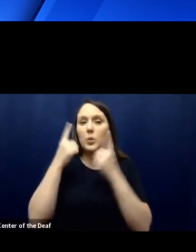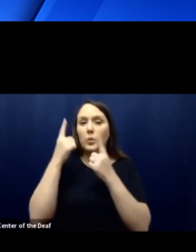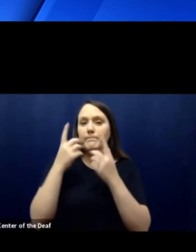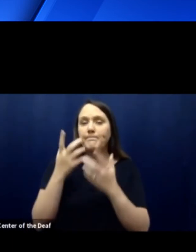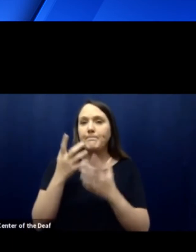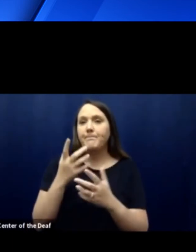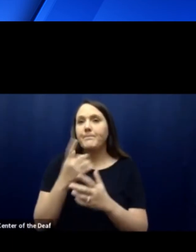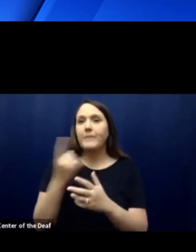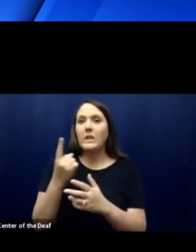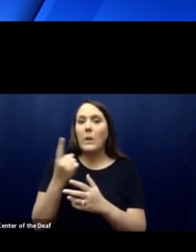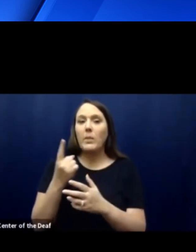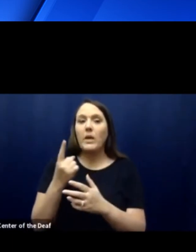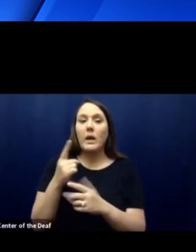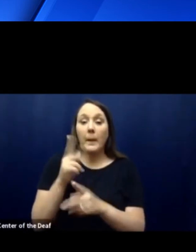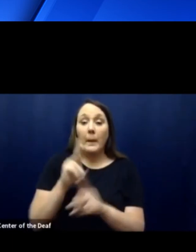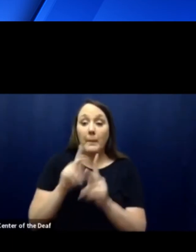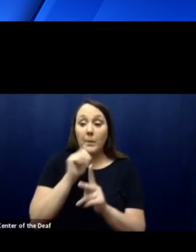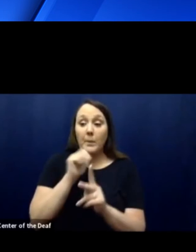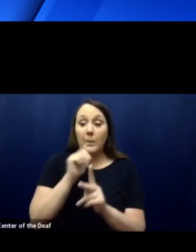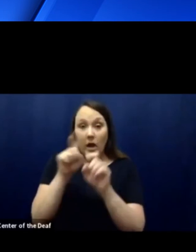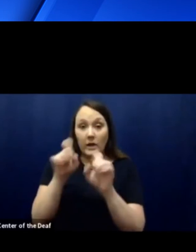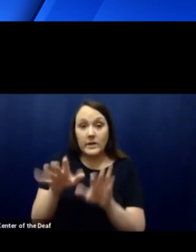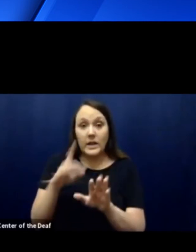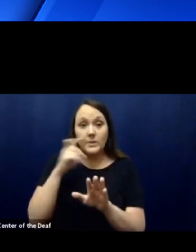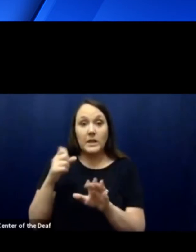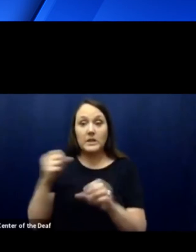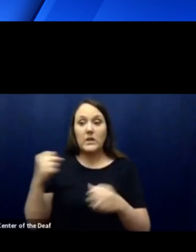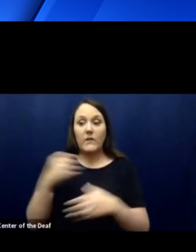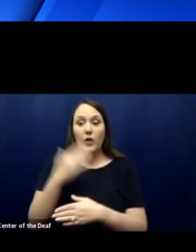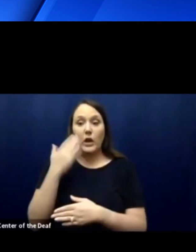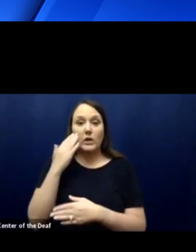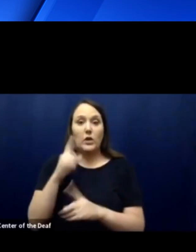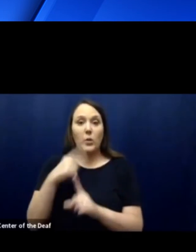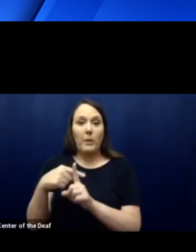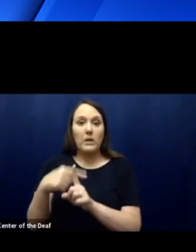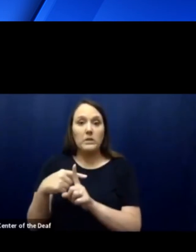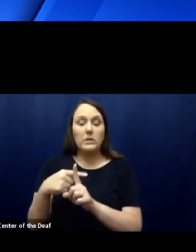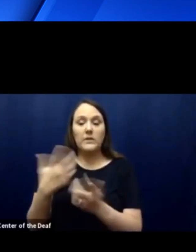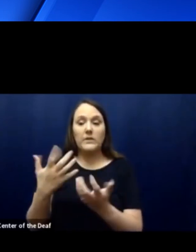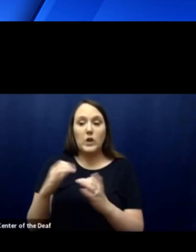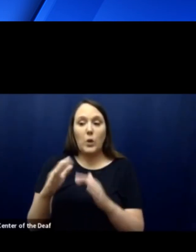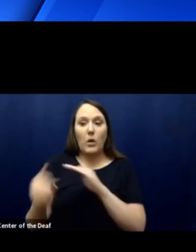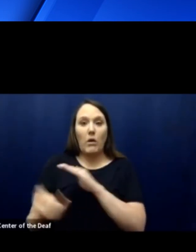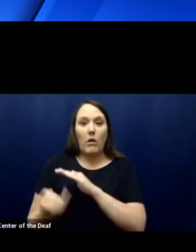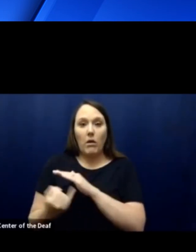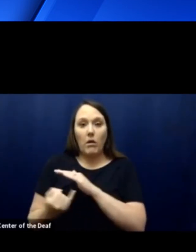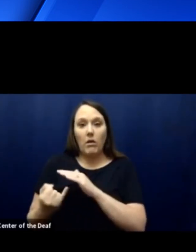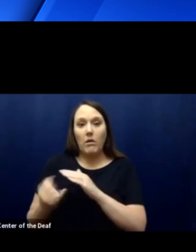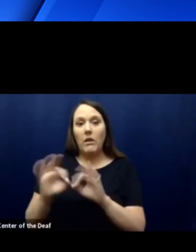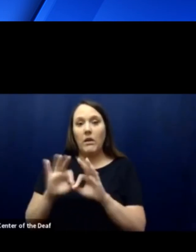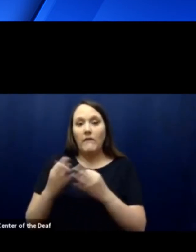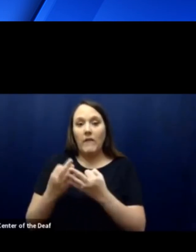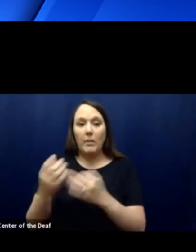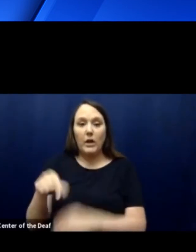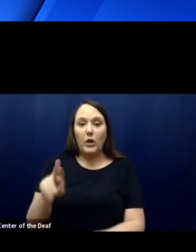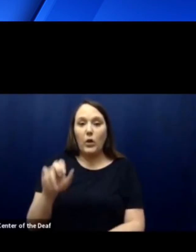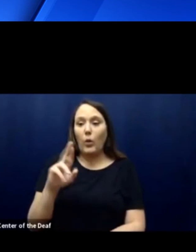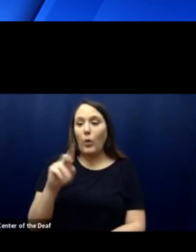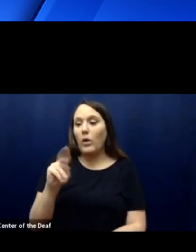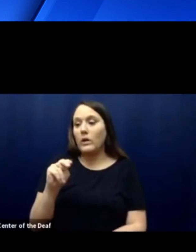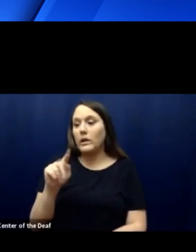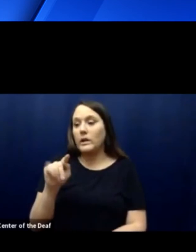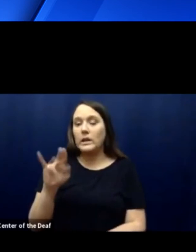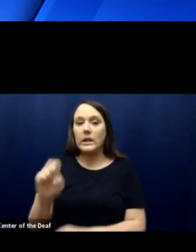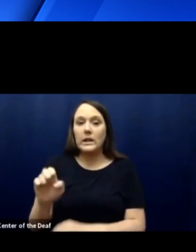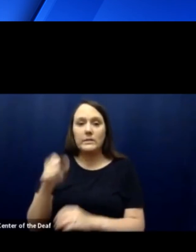getting tested because they're afraid to know they're positive and they don't want to have to be in isolation or have their family in quarantine. And that's